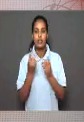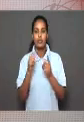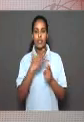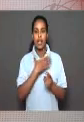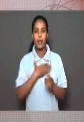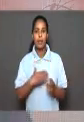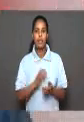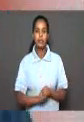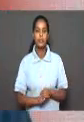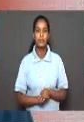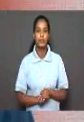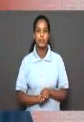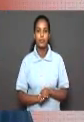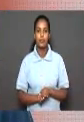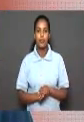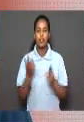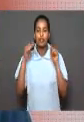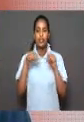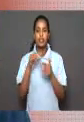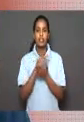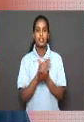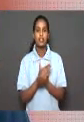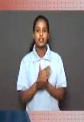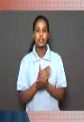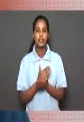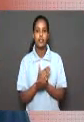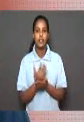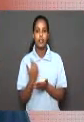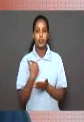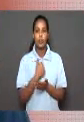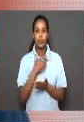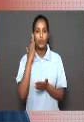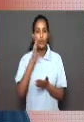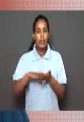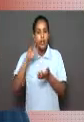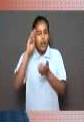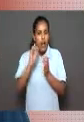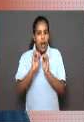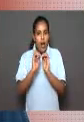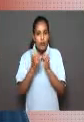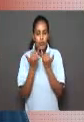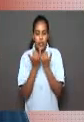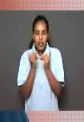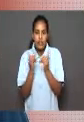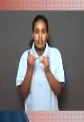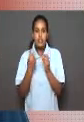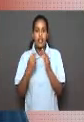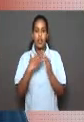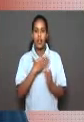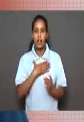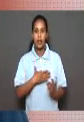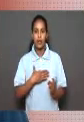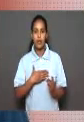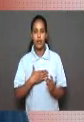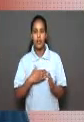elements. In today's lesson, we will learn how to classify elements